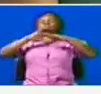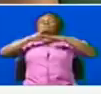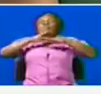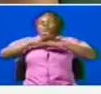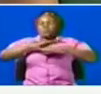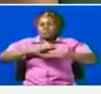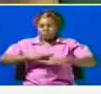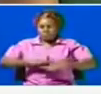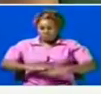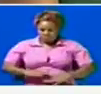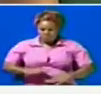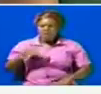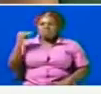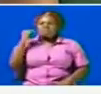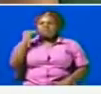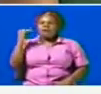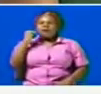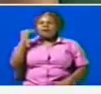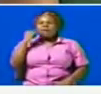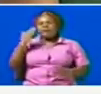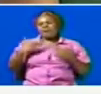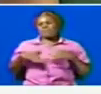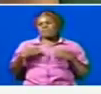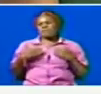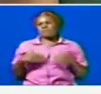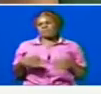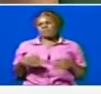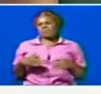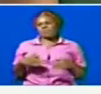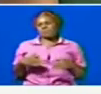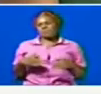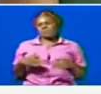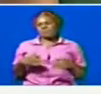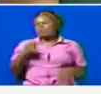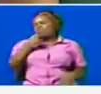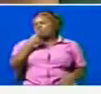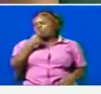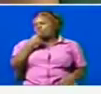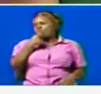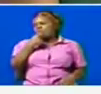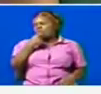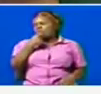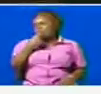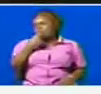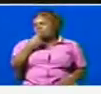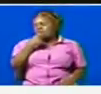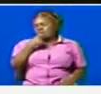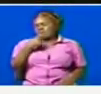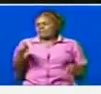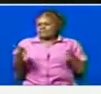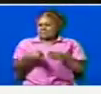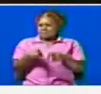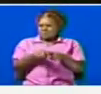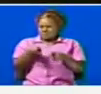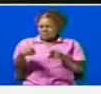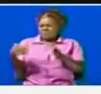to residents of this region, if you might call it as Luo Nyanza, for the simple reason that in as much as there have been